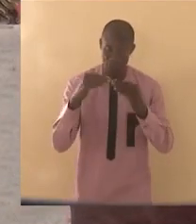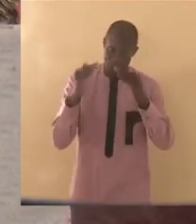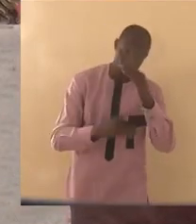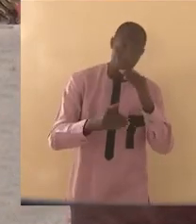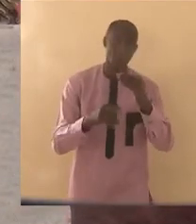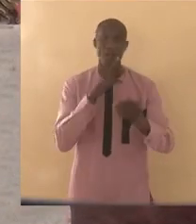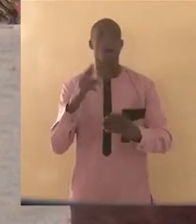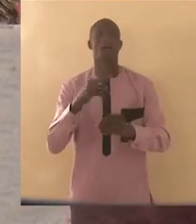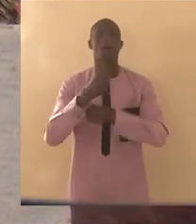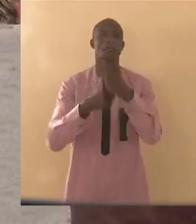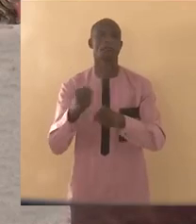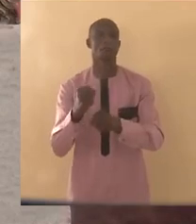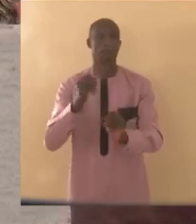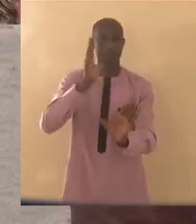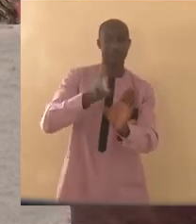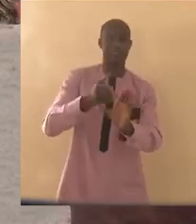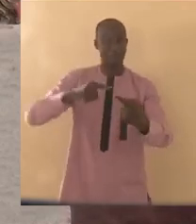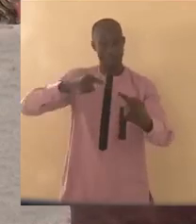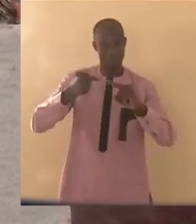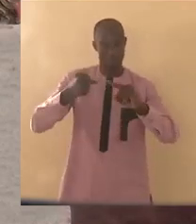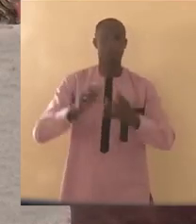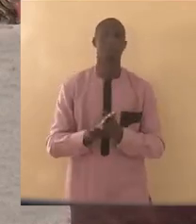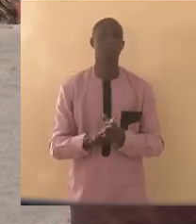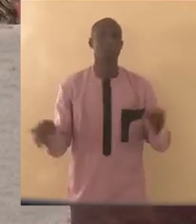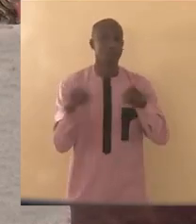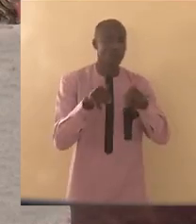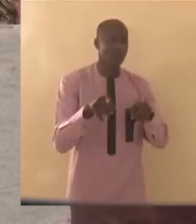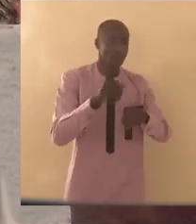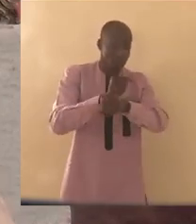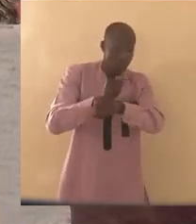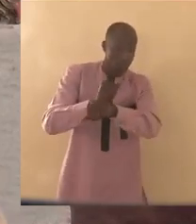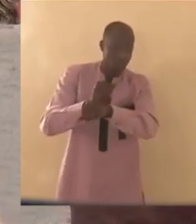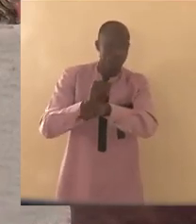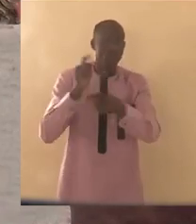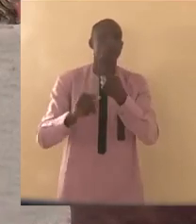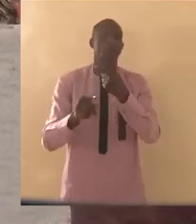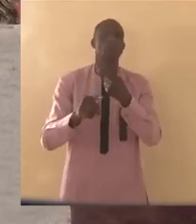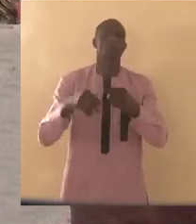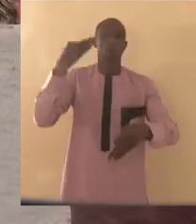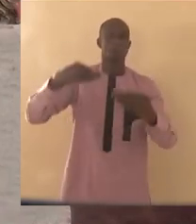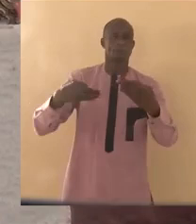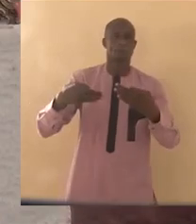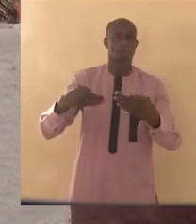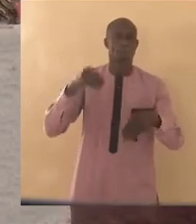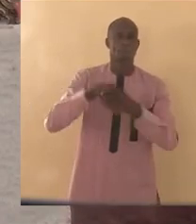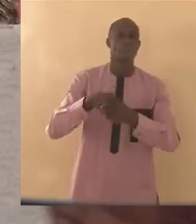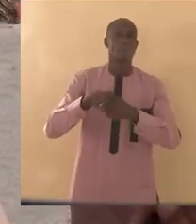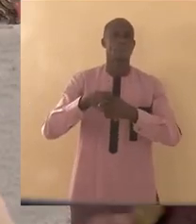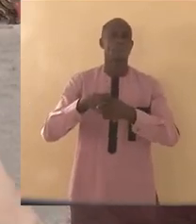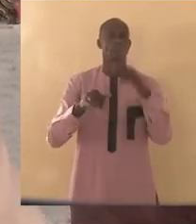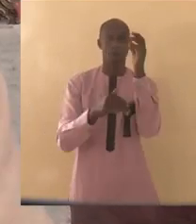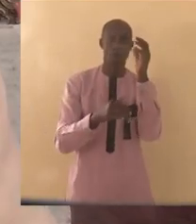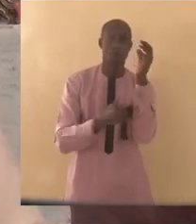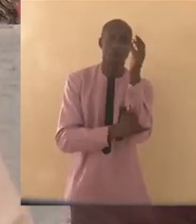injustice and suffer psychic pain as you walk towards justice in a